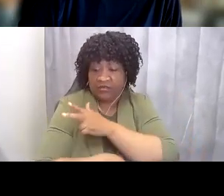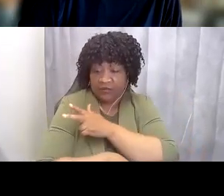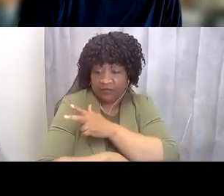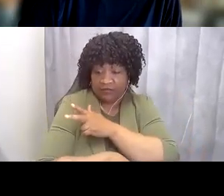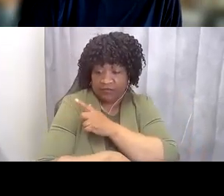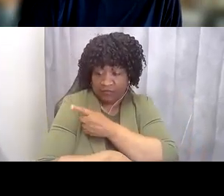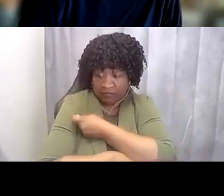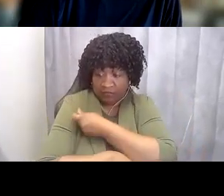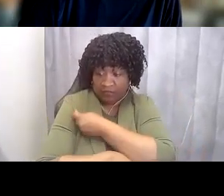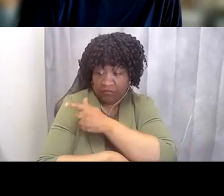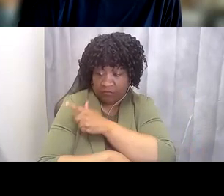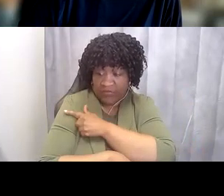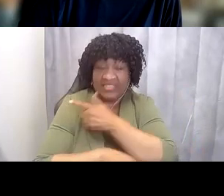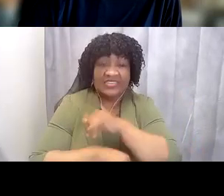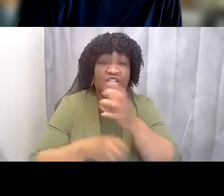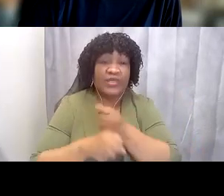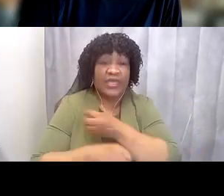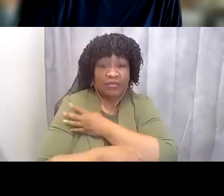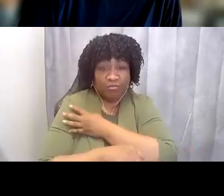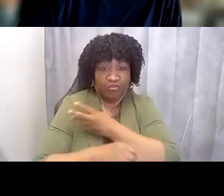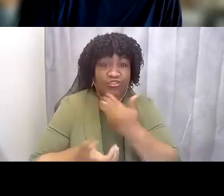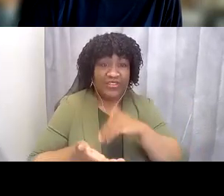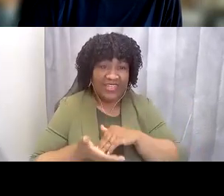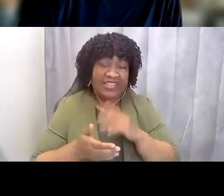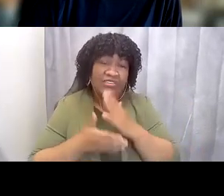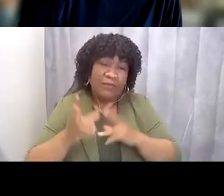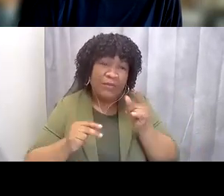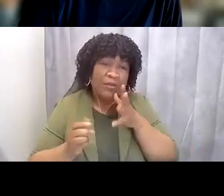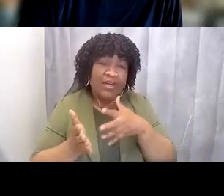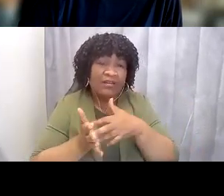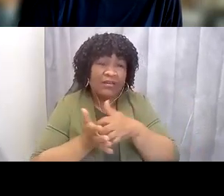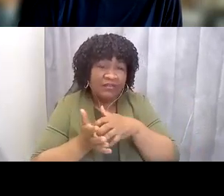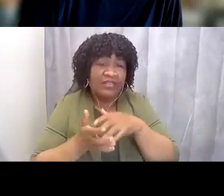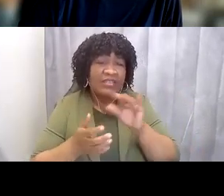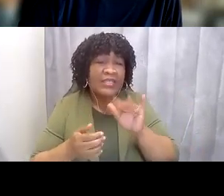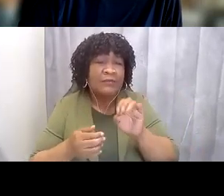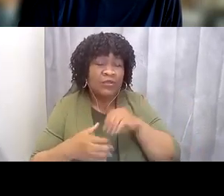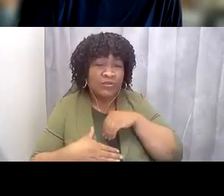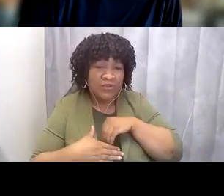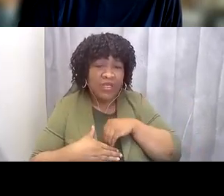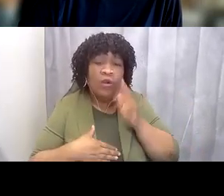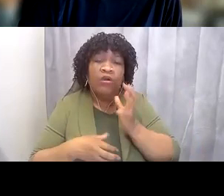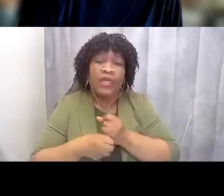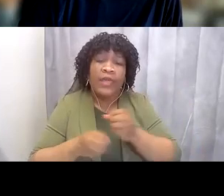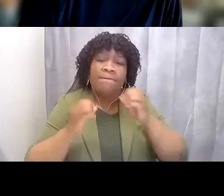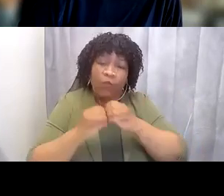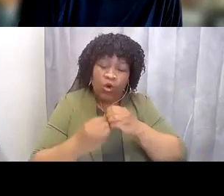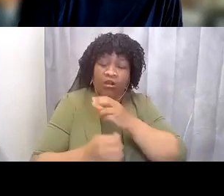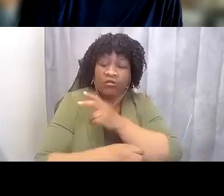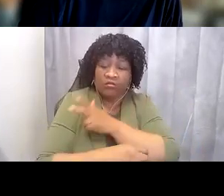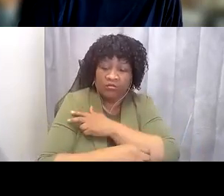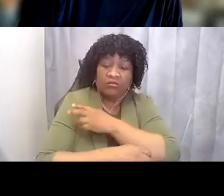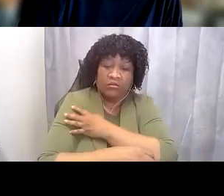get a booster. So people who are immunocompromised are going to be getting more shots